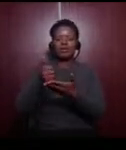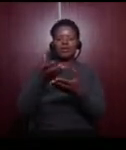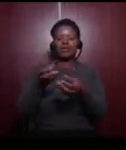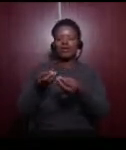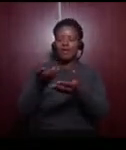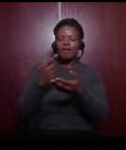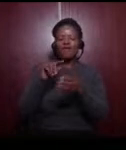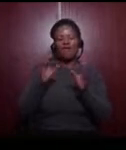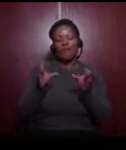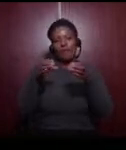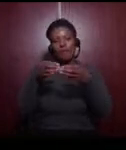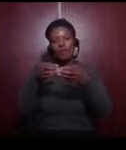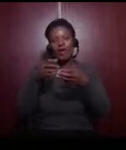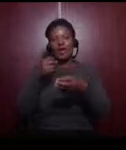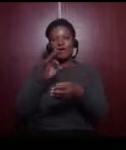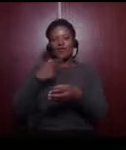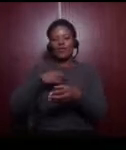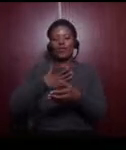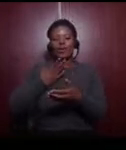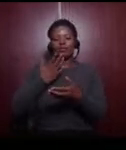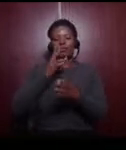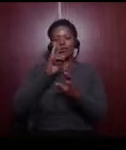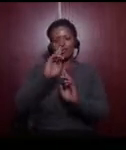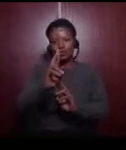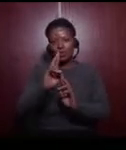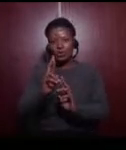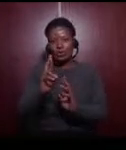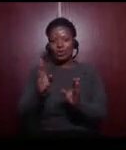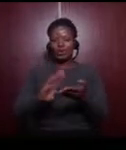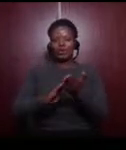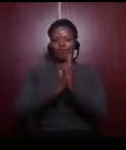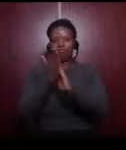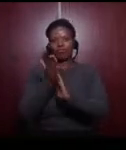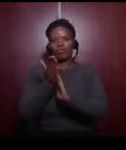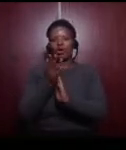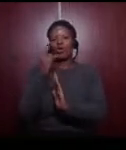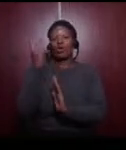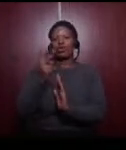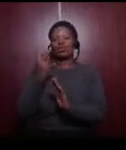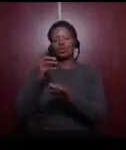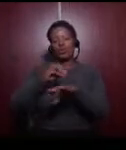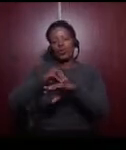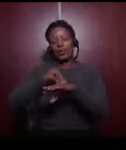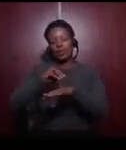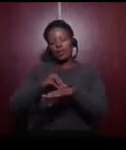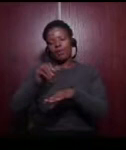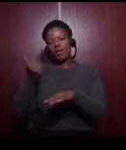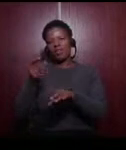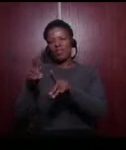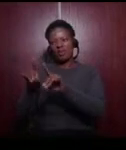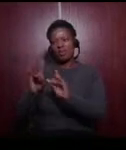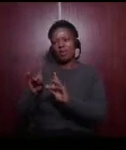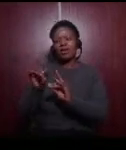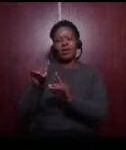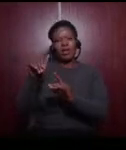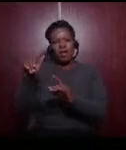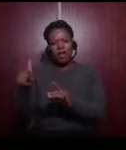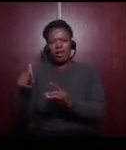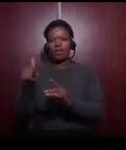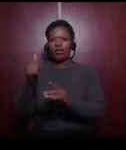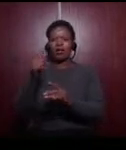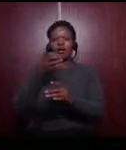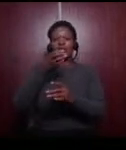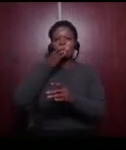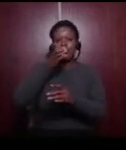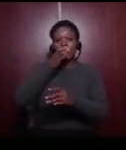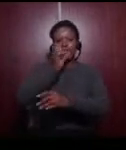are responding to disasters. And then there was a matter, the other matters, Chair, as I indicated, that substance abuse is becoming